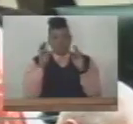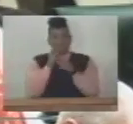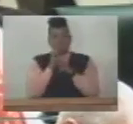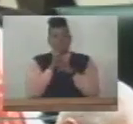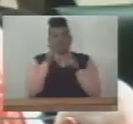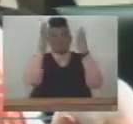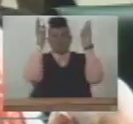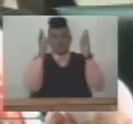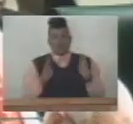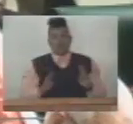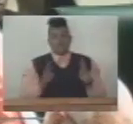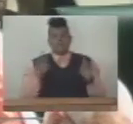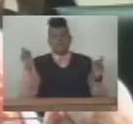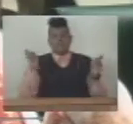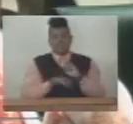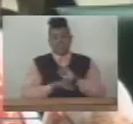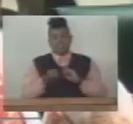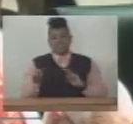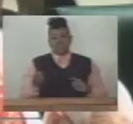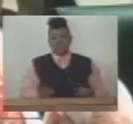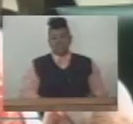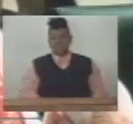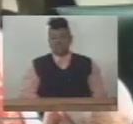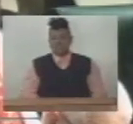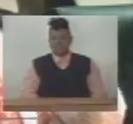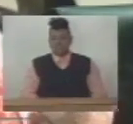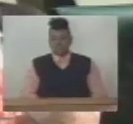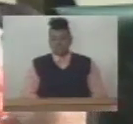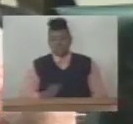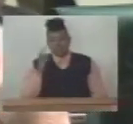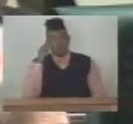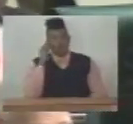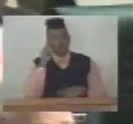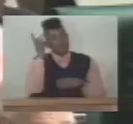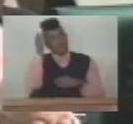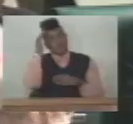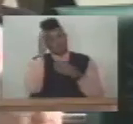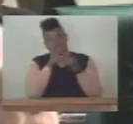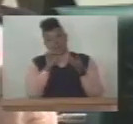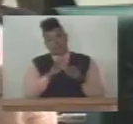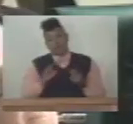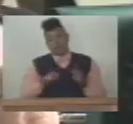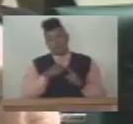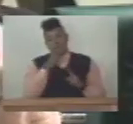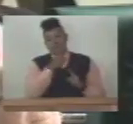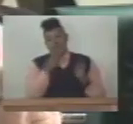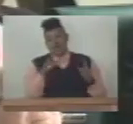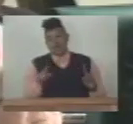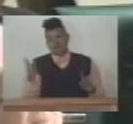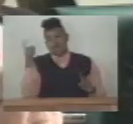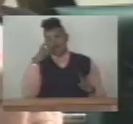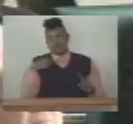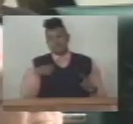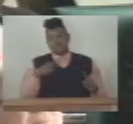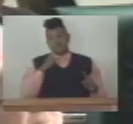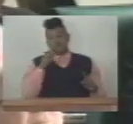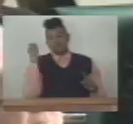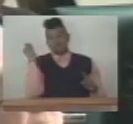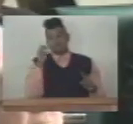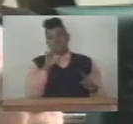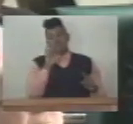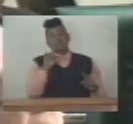Change, and I heard the Prime Minister speaking about that and asked me to administer that